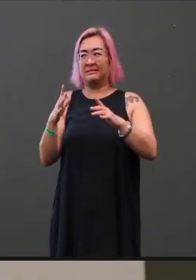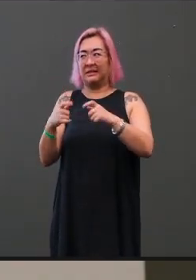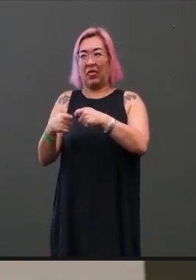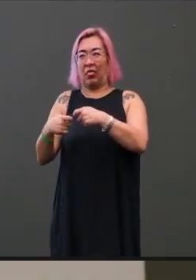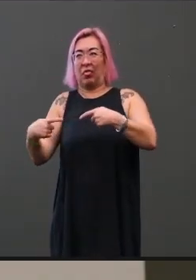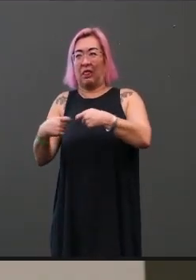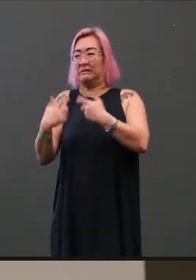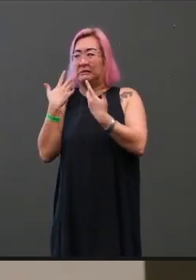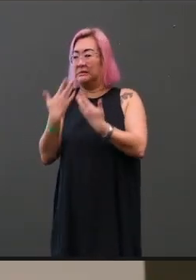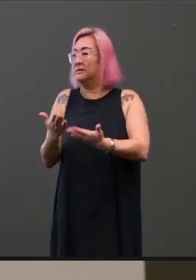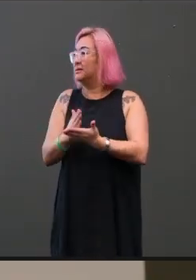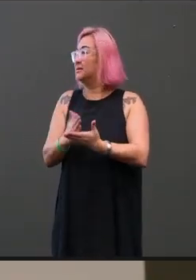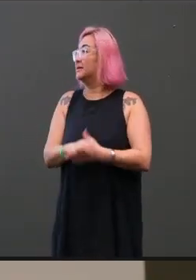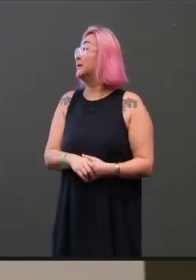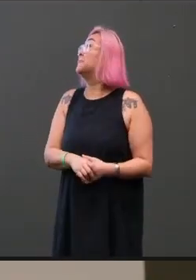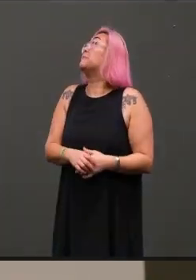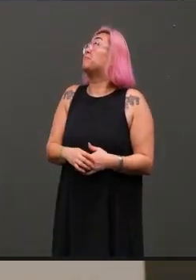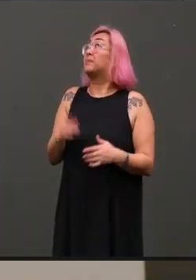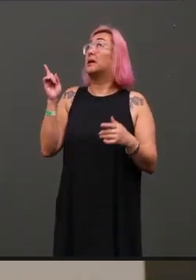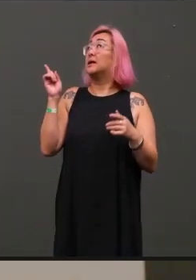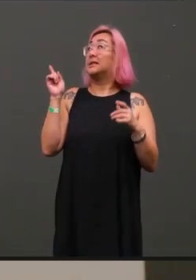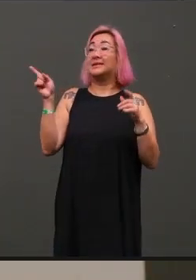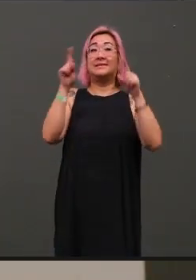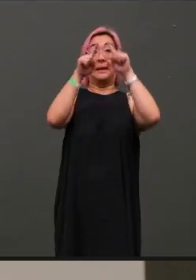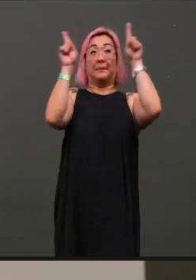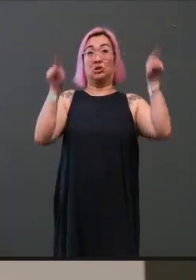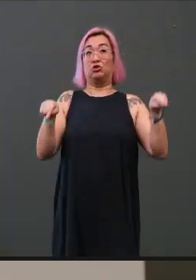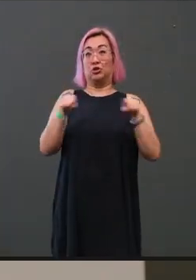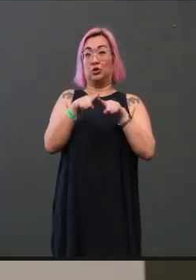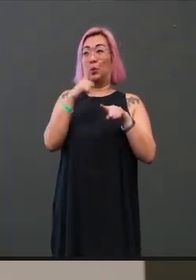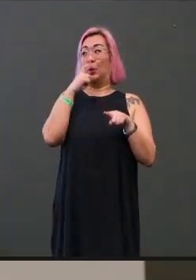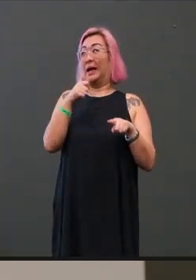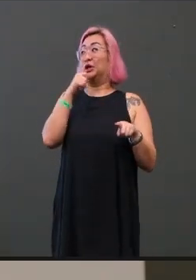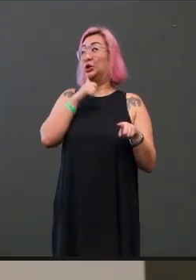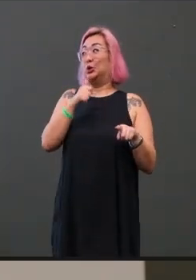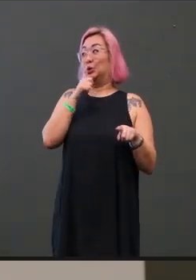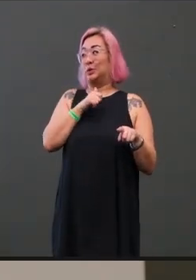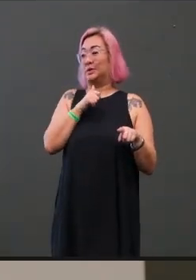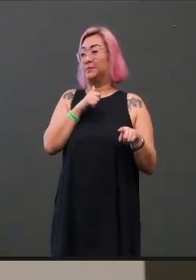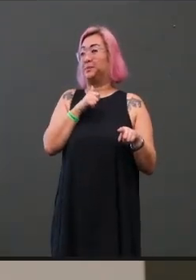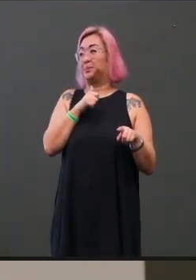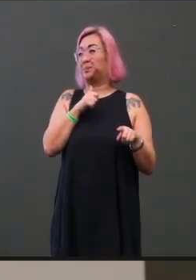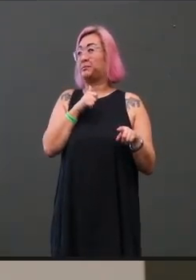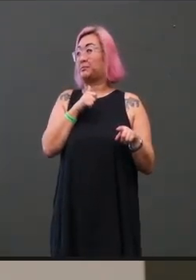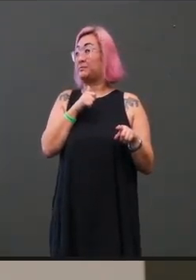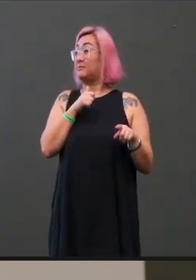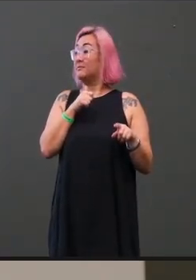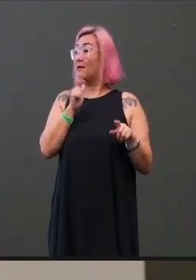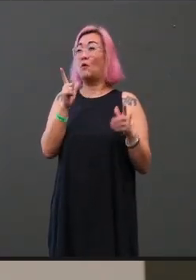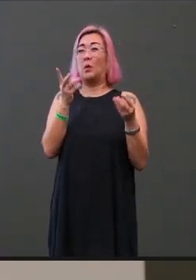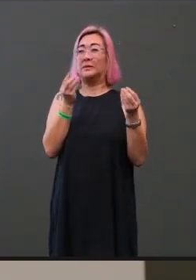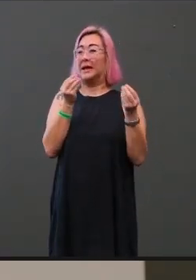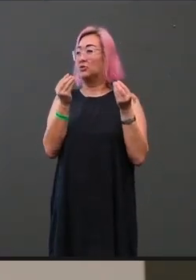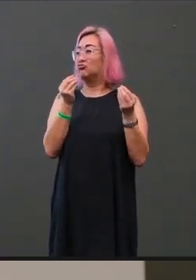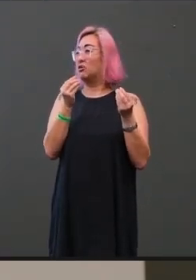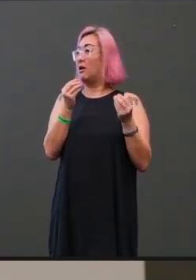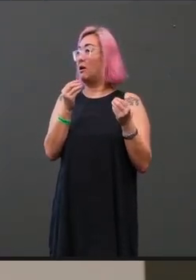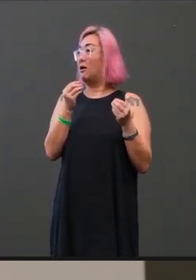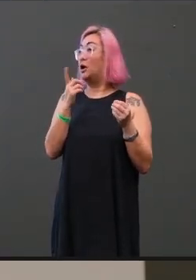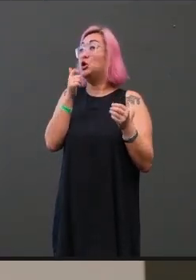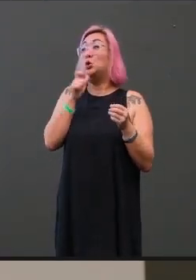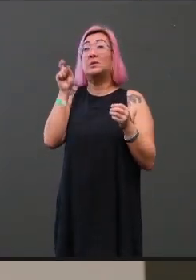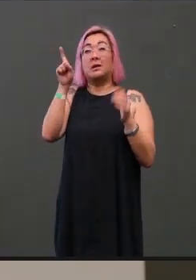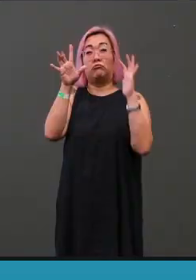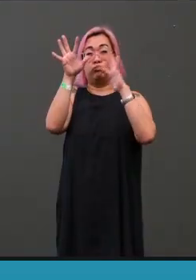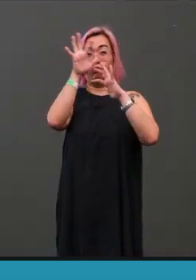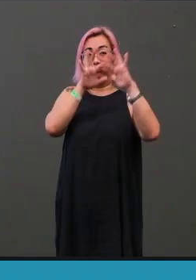But we can use this in interesting ways here. And it's gone again, and back. Okay. We can multiply this noise with the following sprite